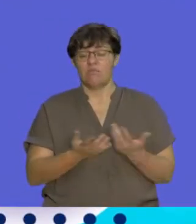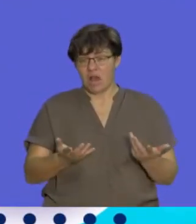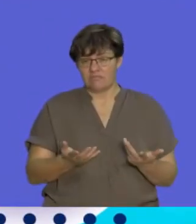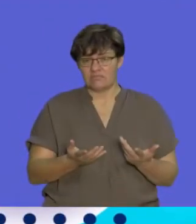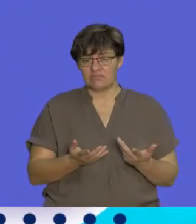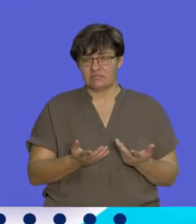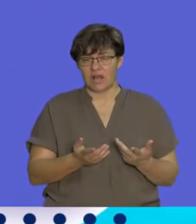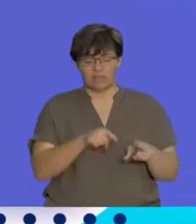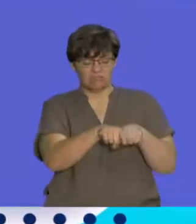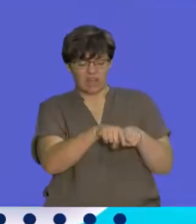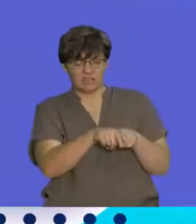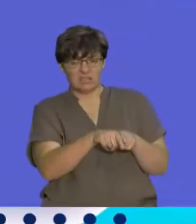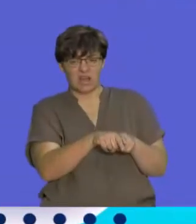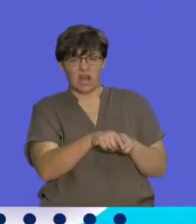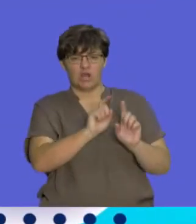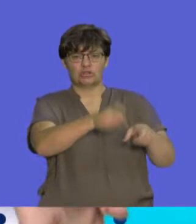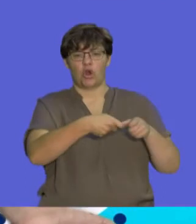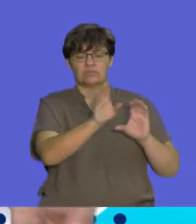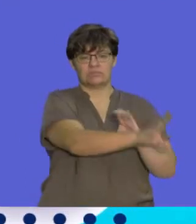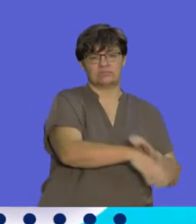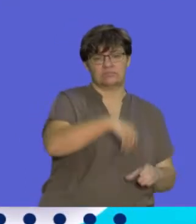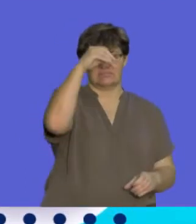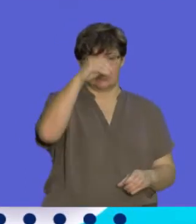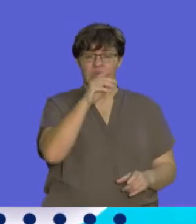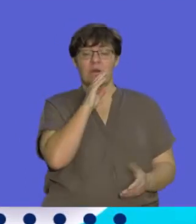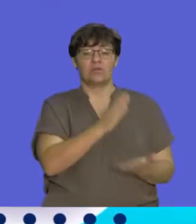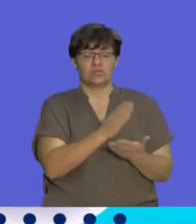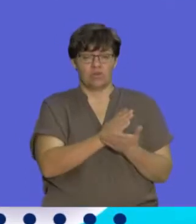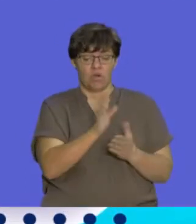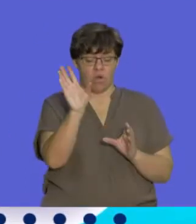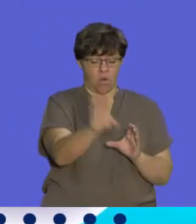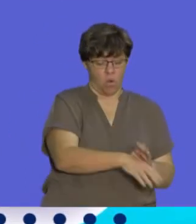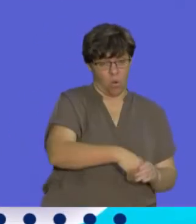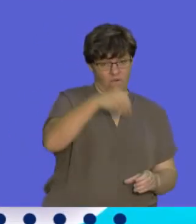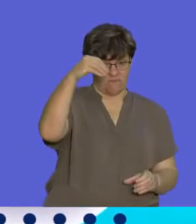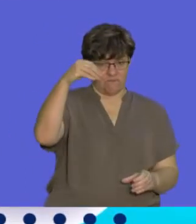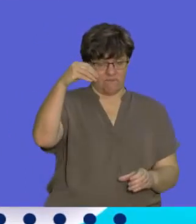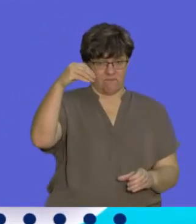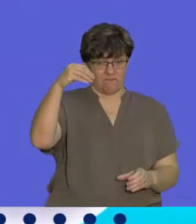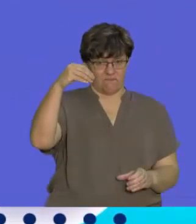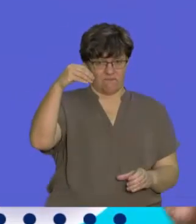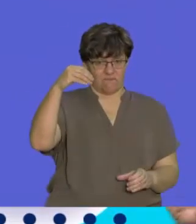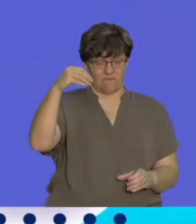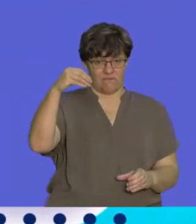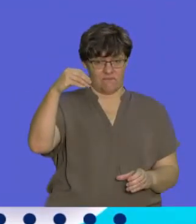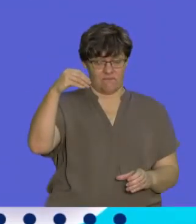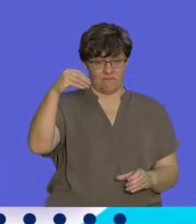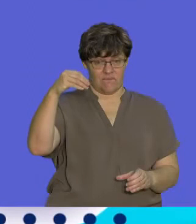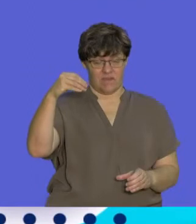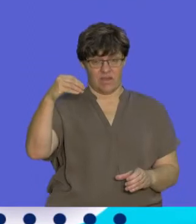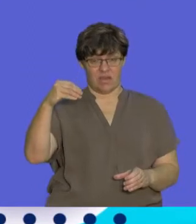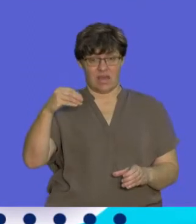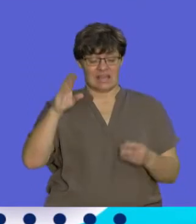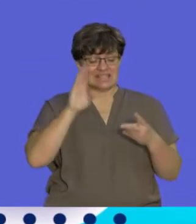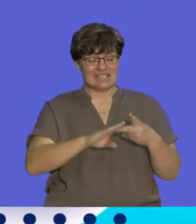socks out of a bag, then we would need to make sure that once we've removed one sock, before we do